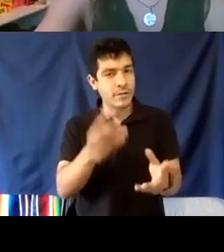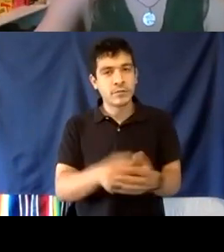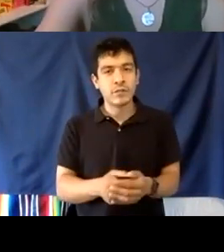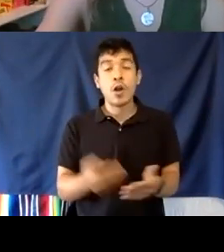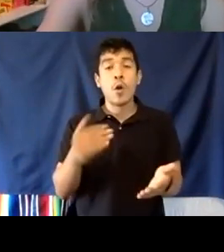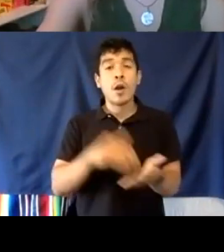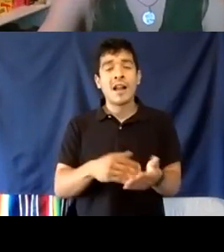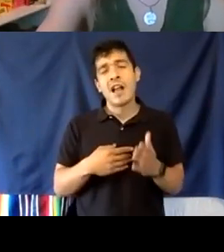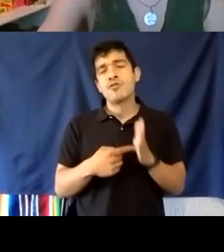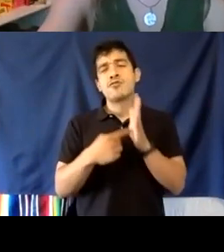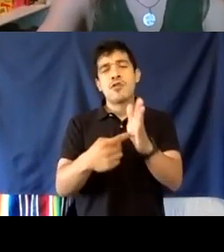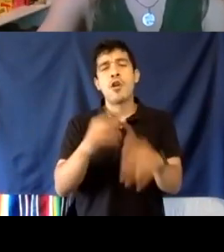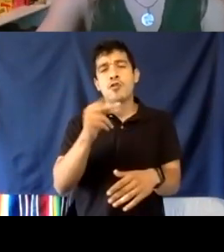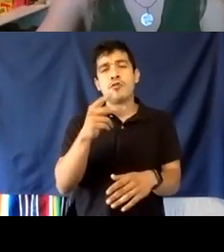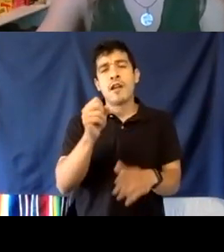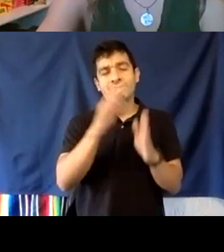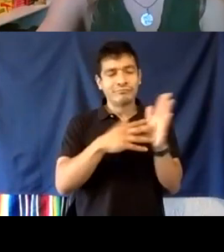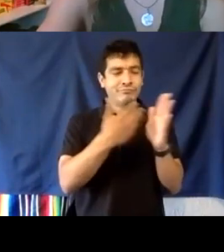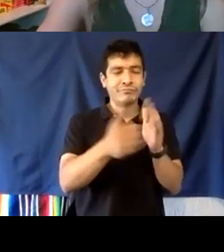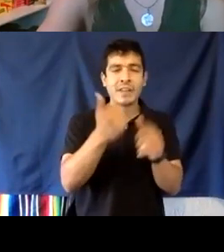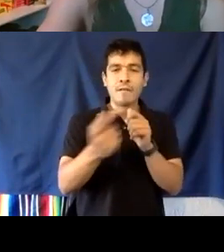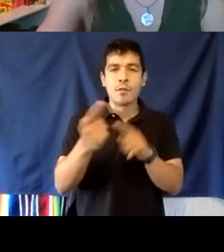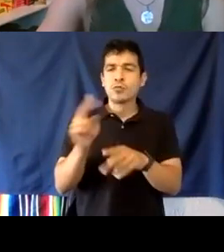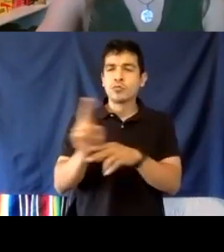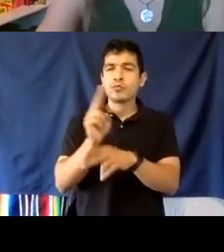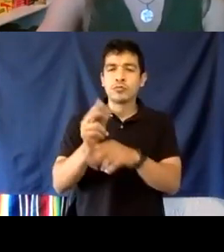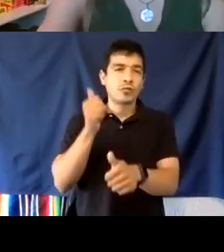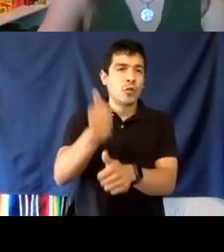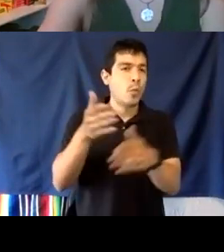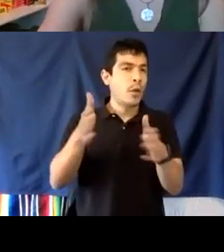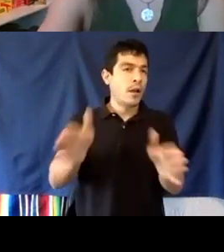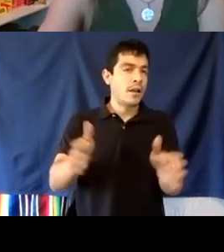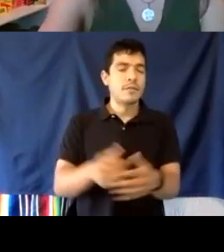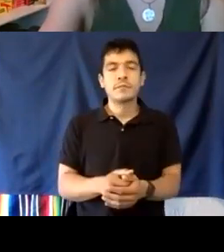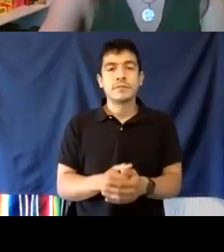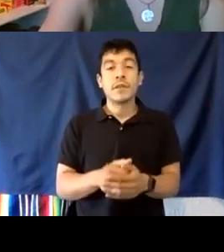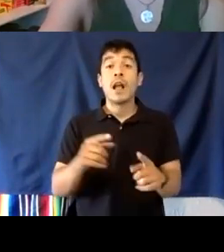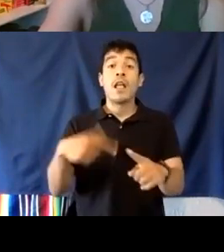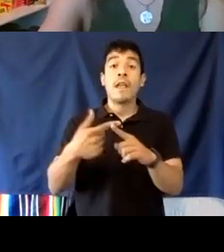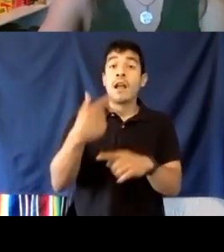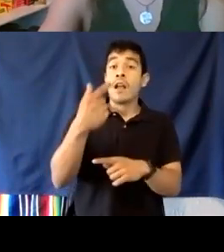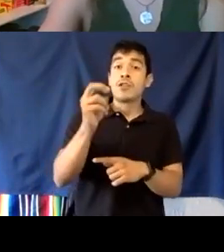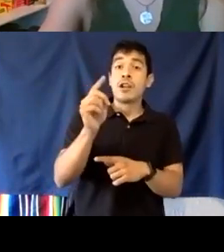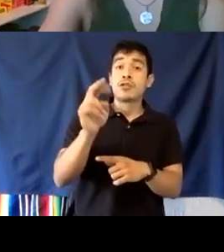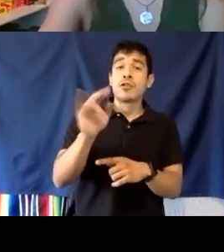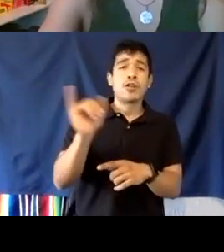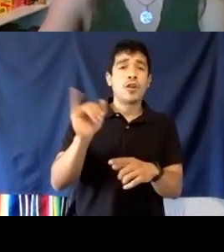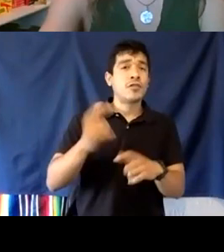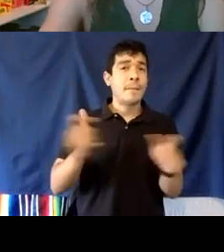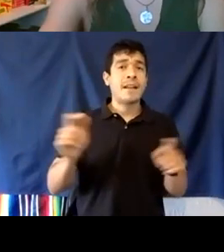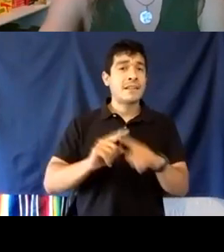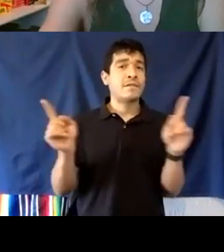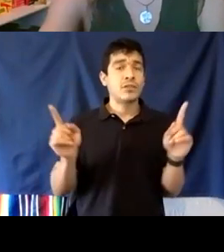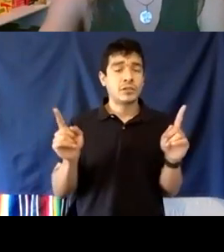to everyone to use in your own documents or however you'd like to use that. And then gender is also a meaningful differentiator in a couple of